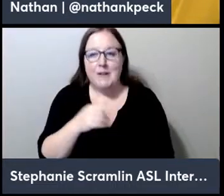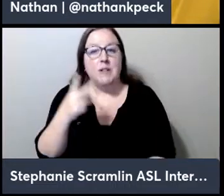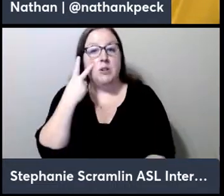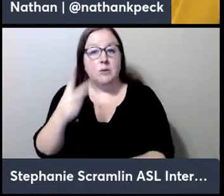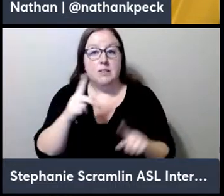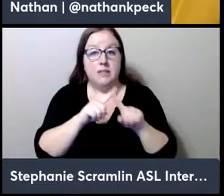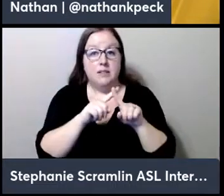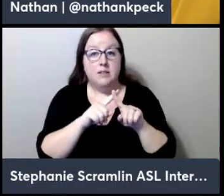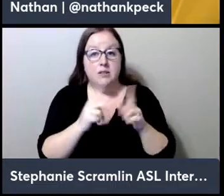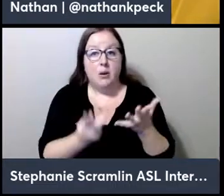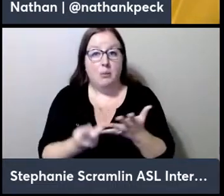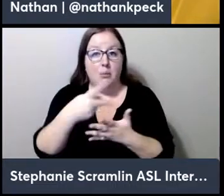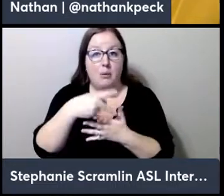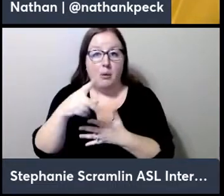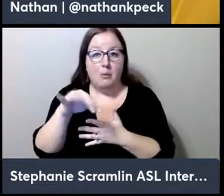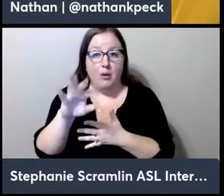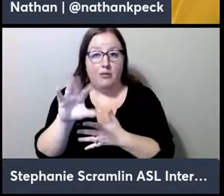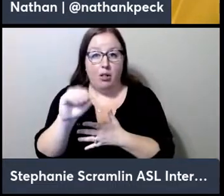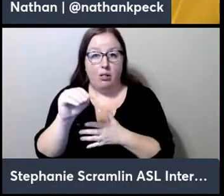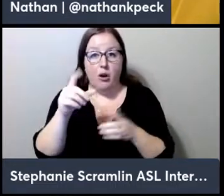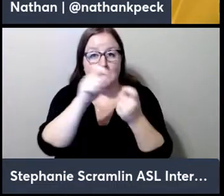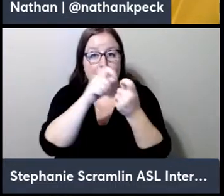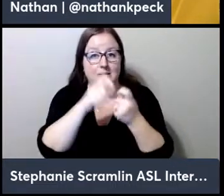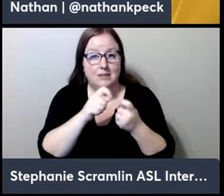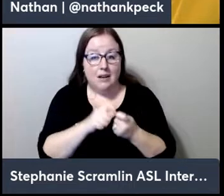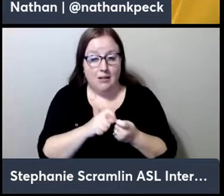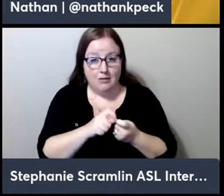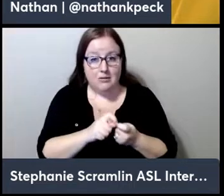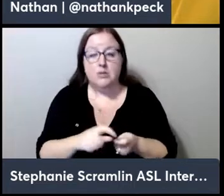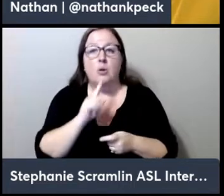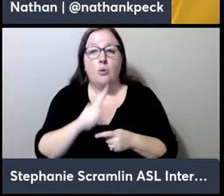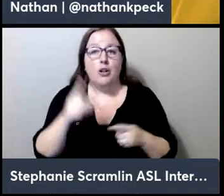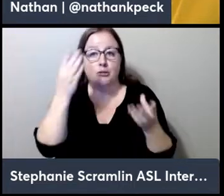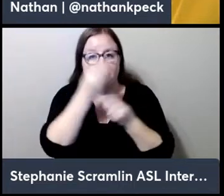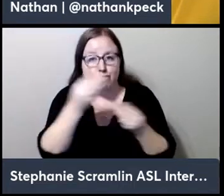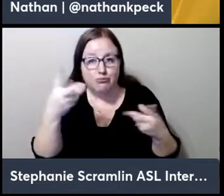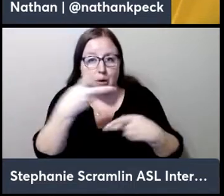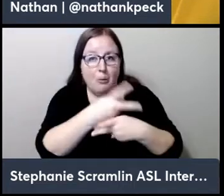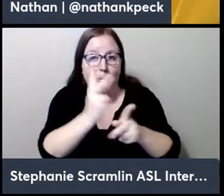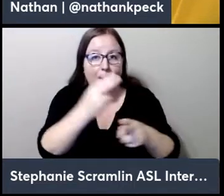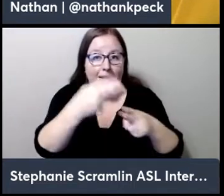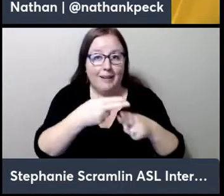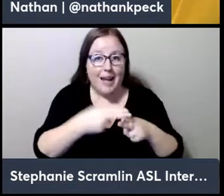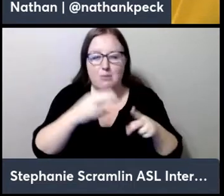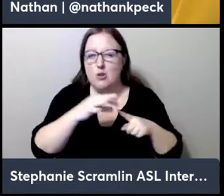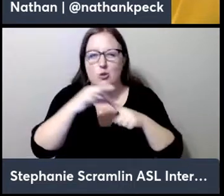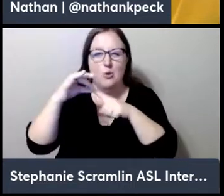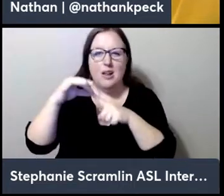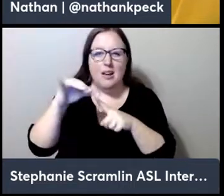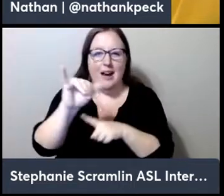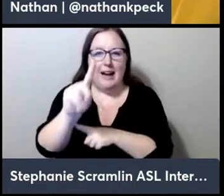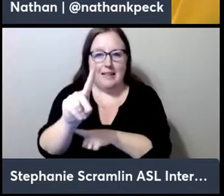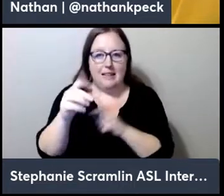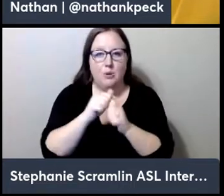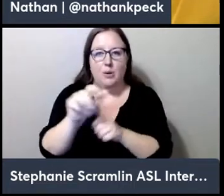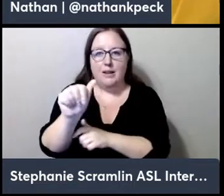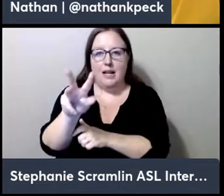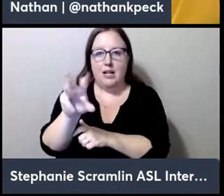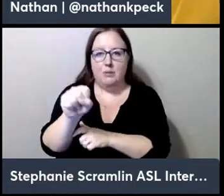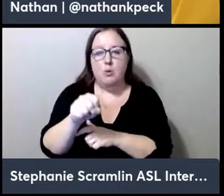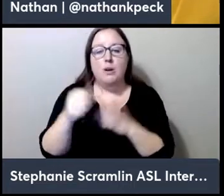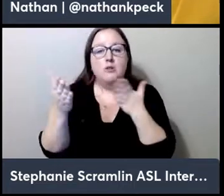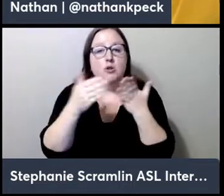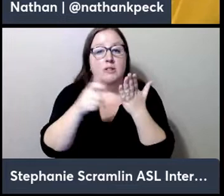see different portfolio details, information about it. It gives it a product name, which is the unique identifier with AWS